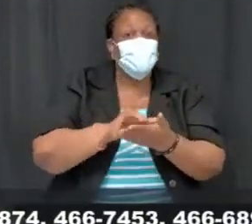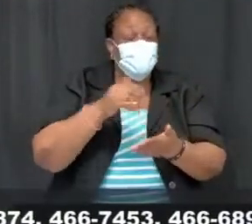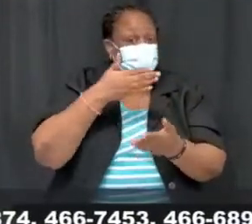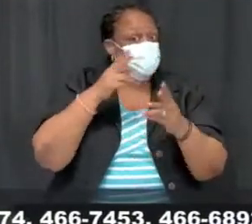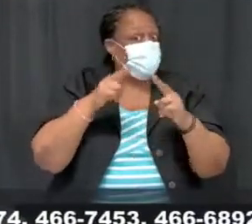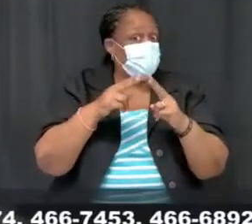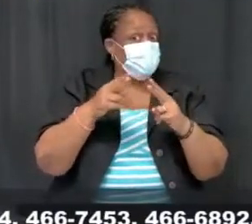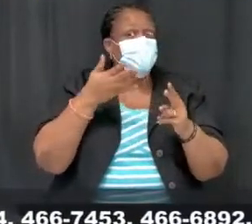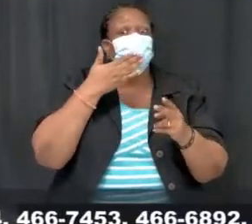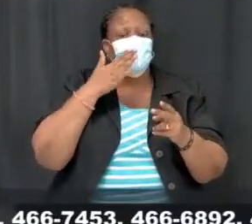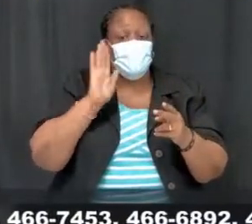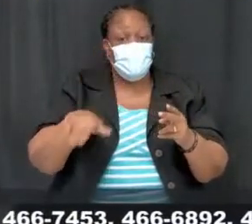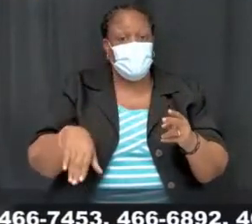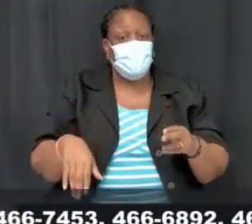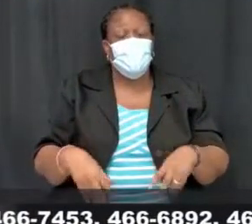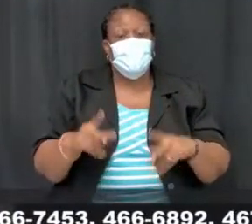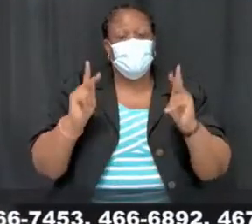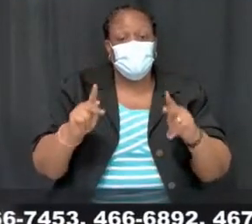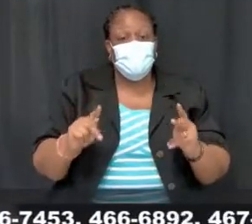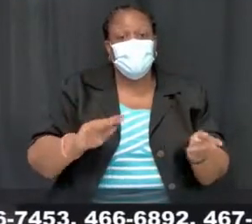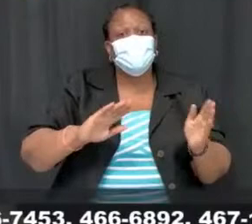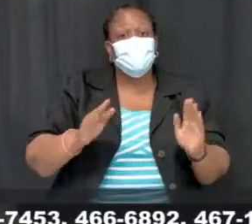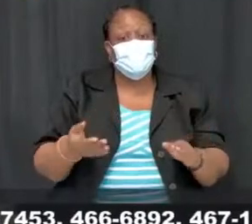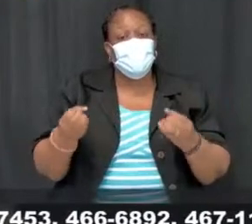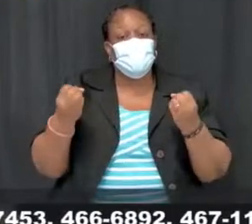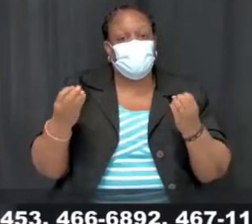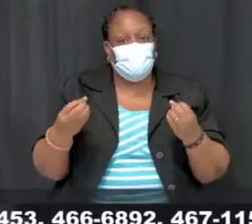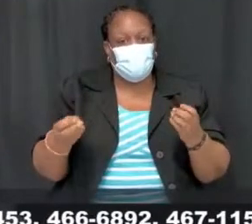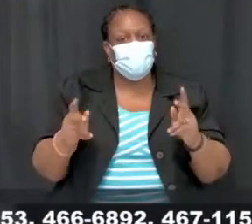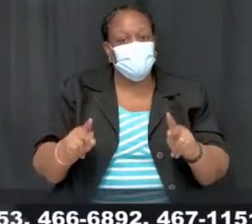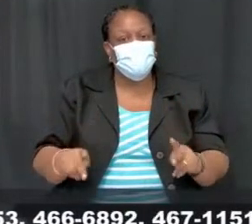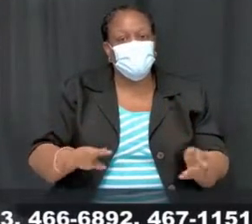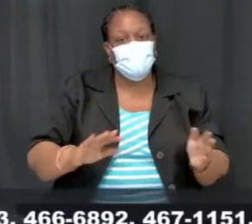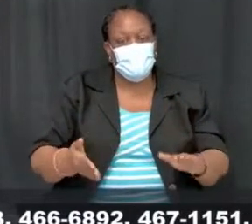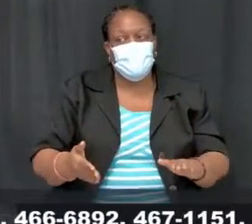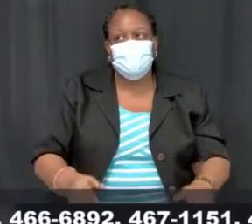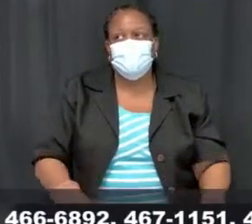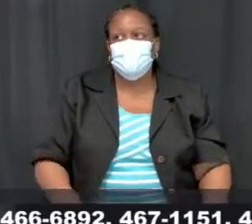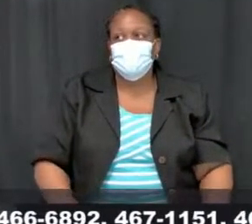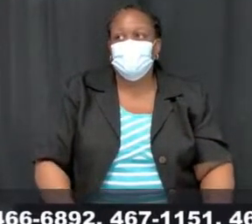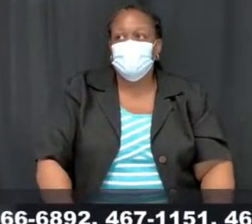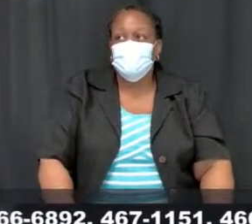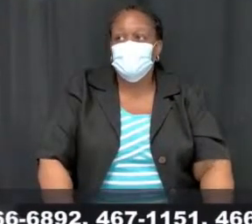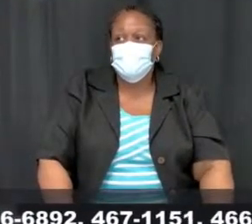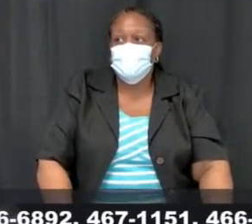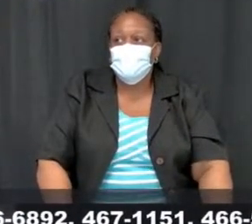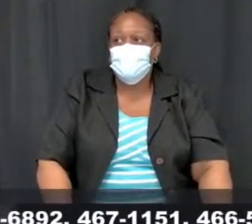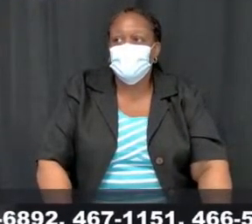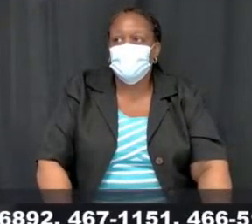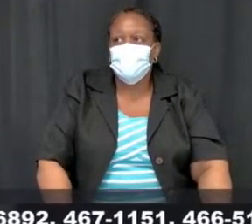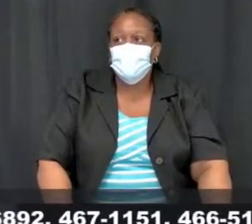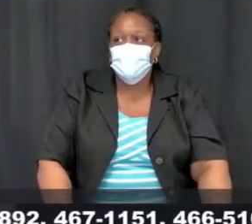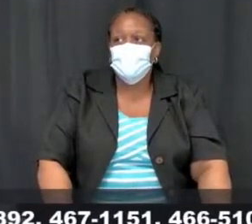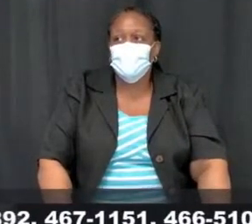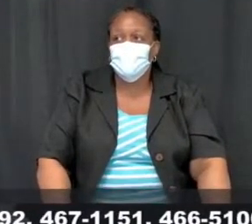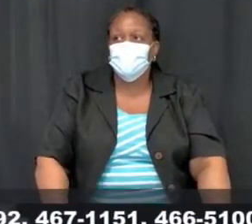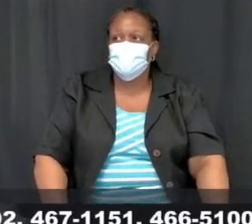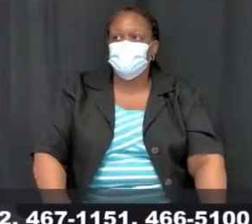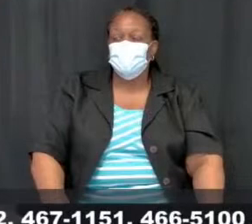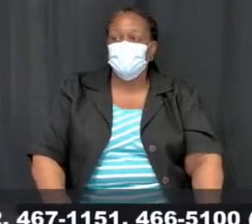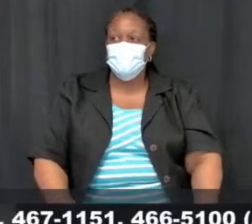And another question from Win FM. A viral video showed